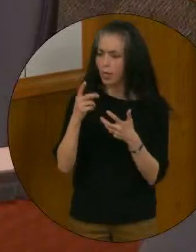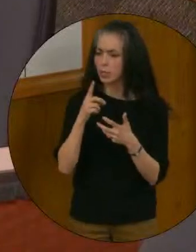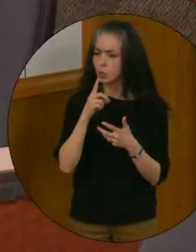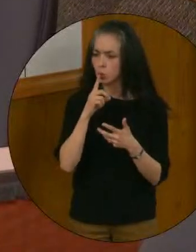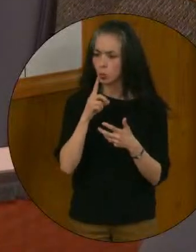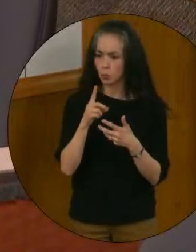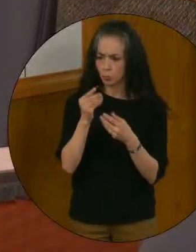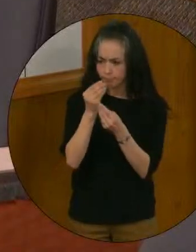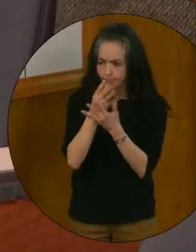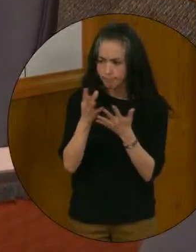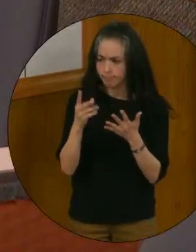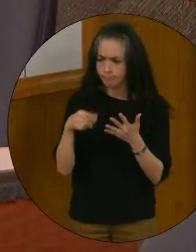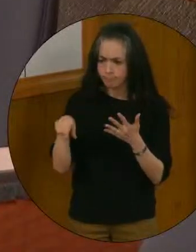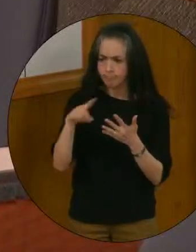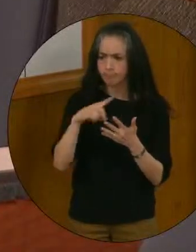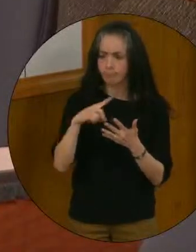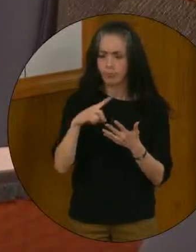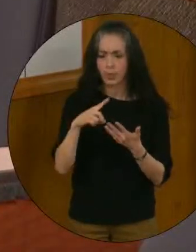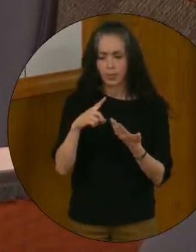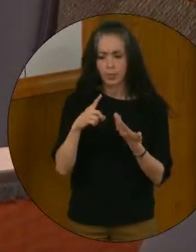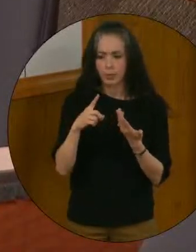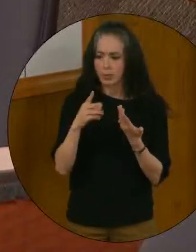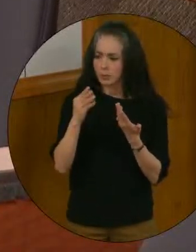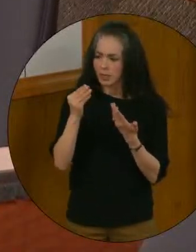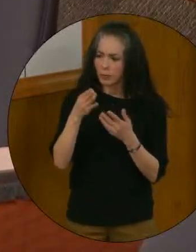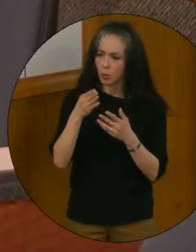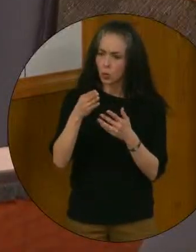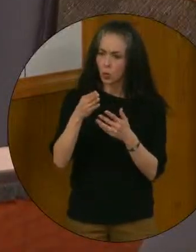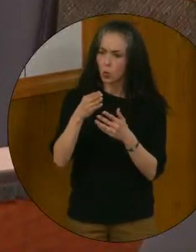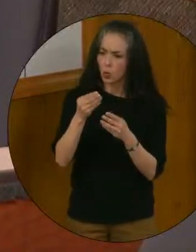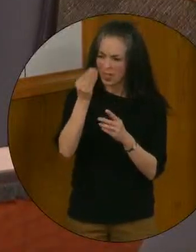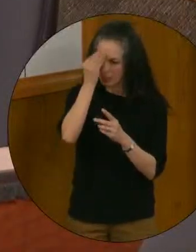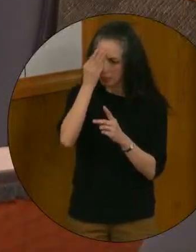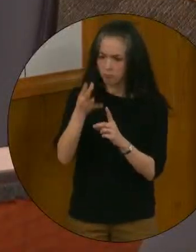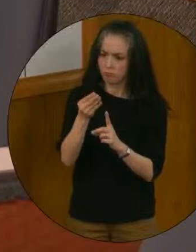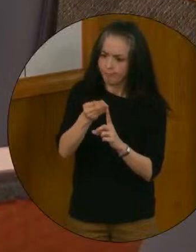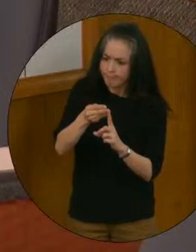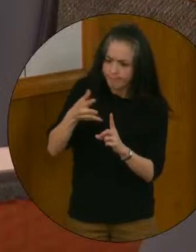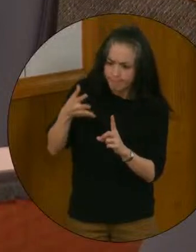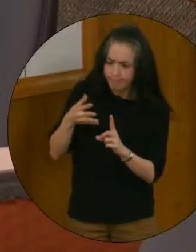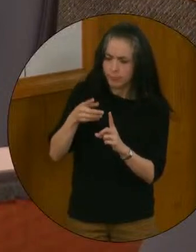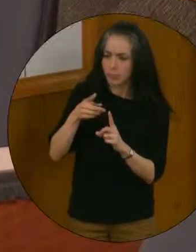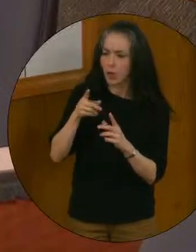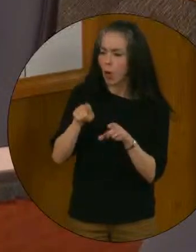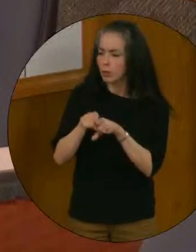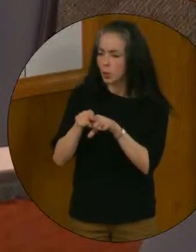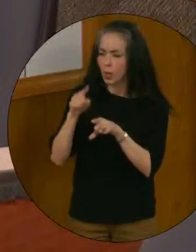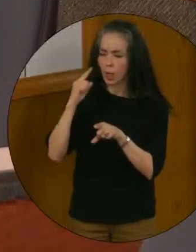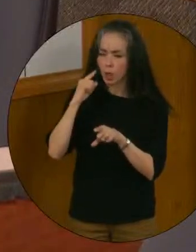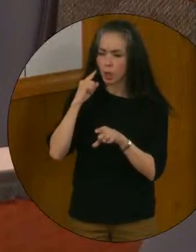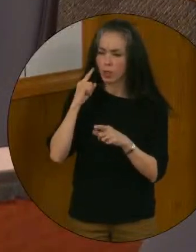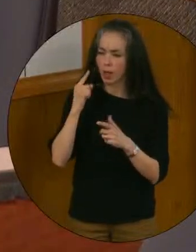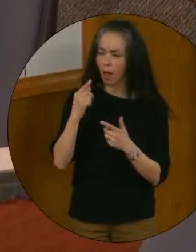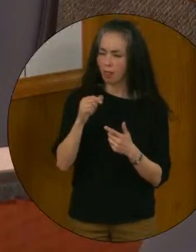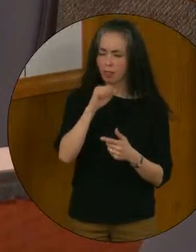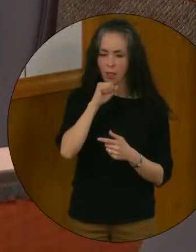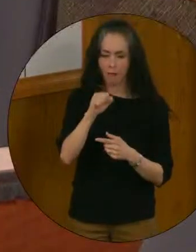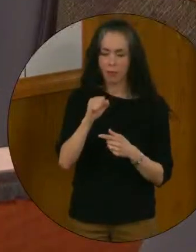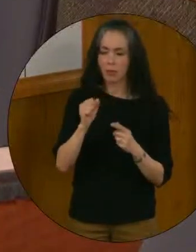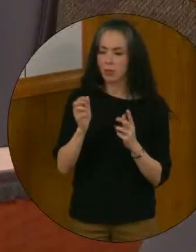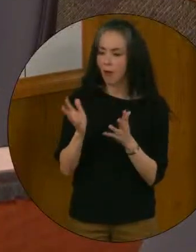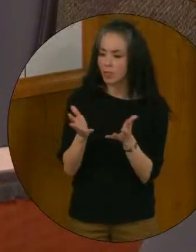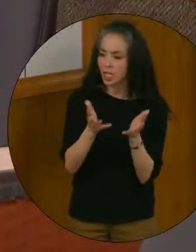and give some context, but then also what I heard, and I think I love the conversation we